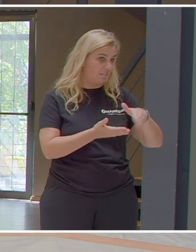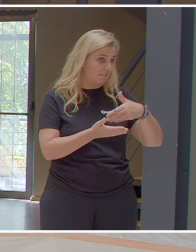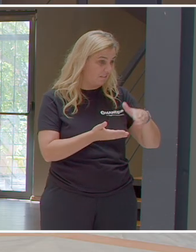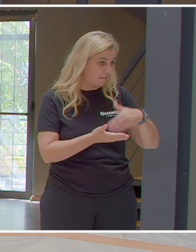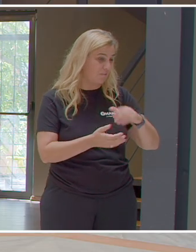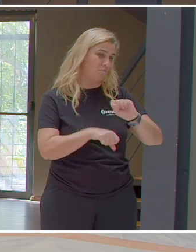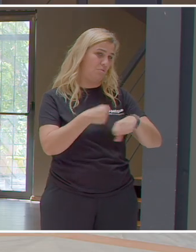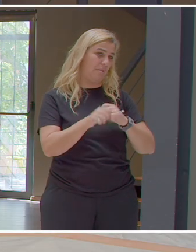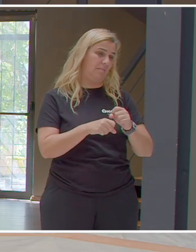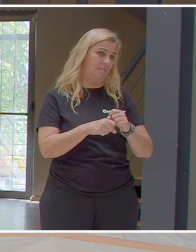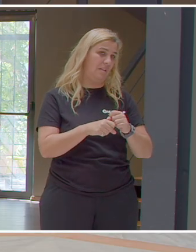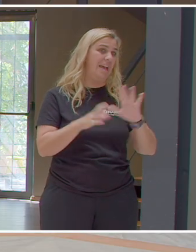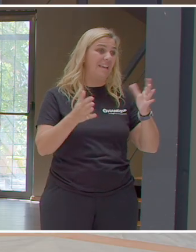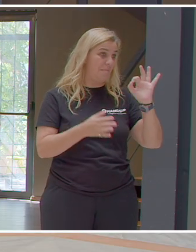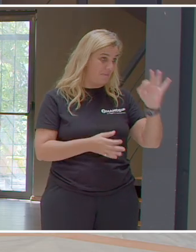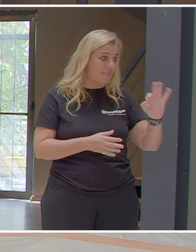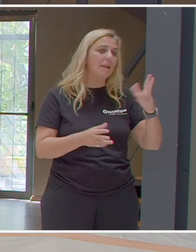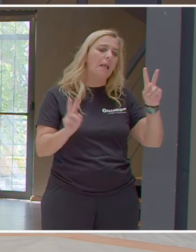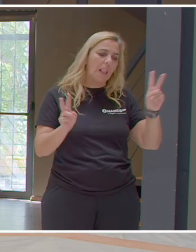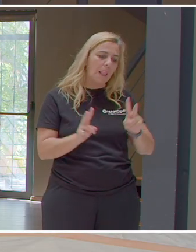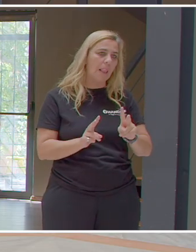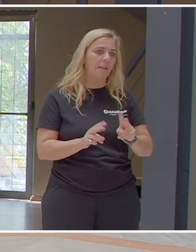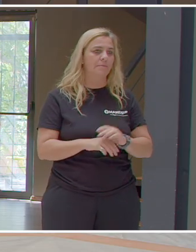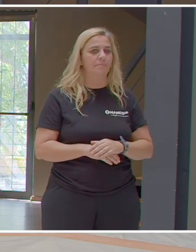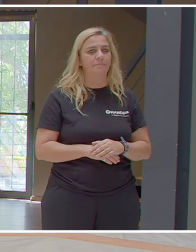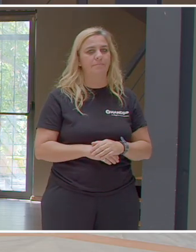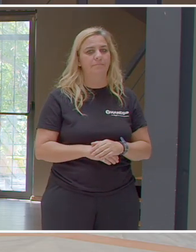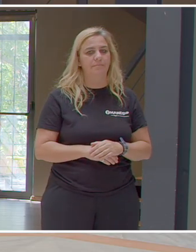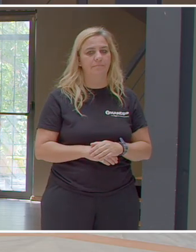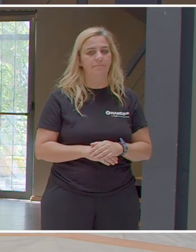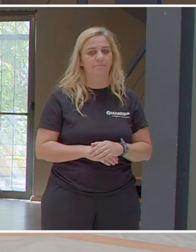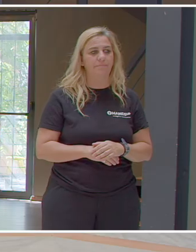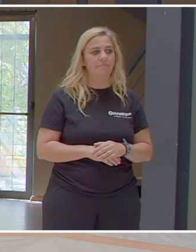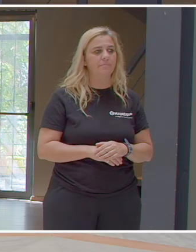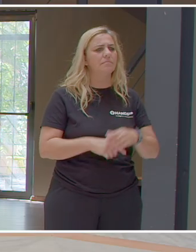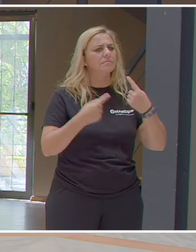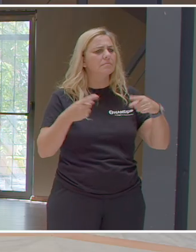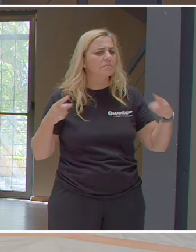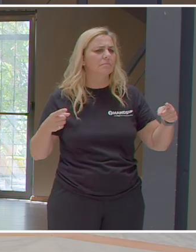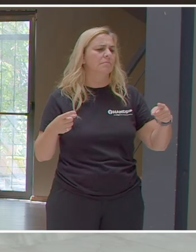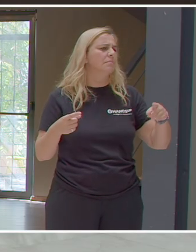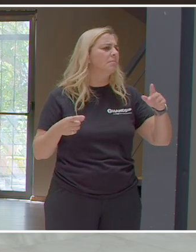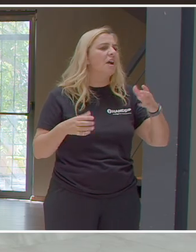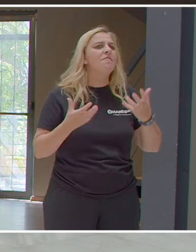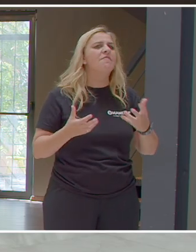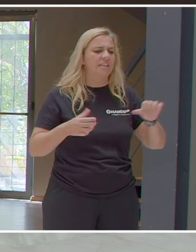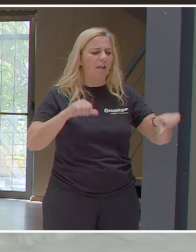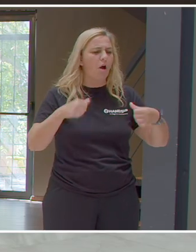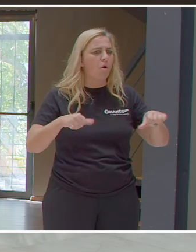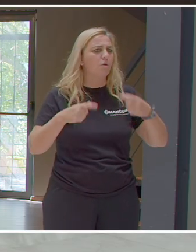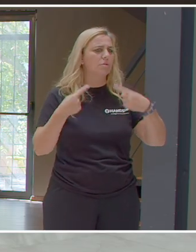cut down on your salt intake. Instead, try nutritional yeast, turmeric, garlic, ginger, fresh herbs. They have so